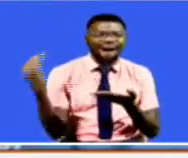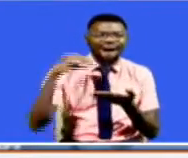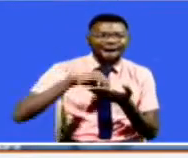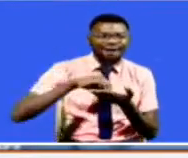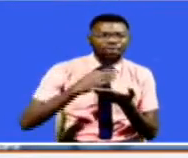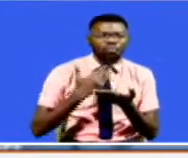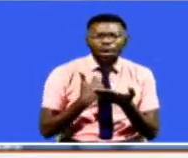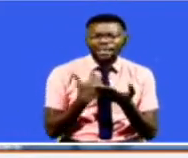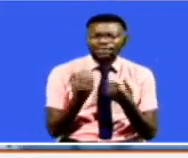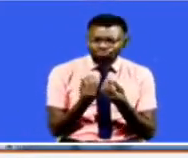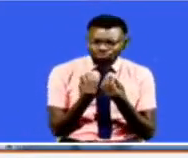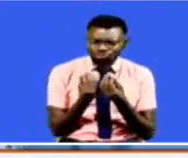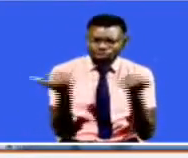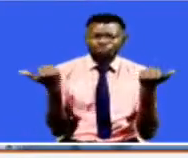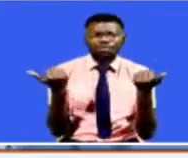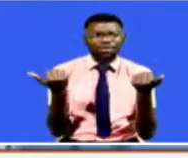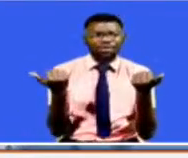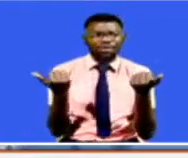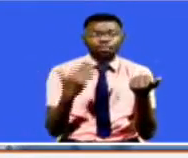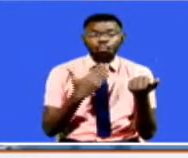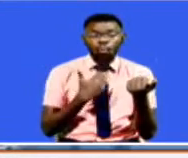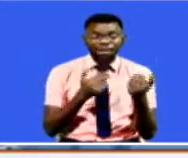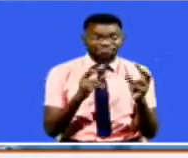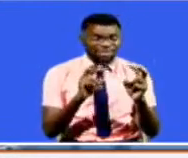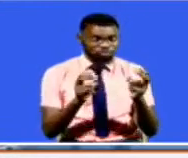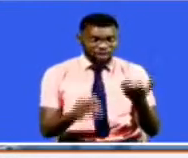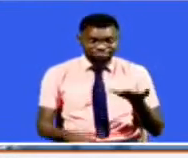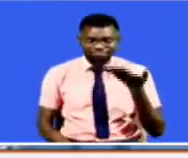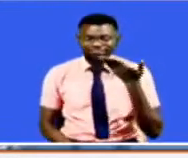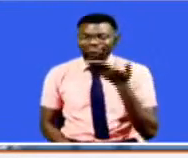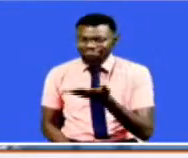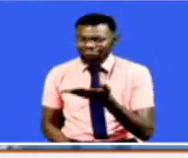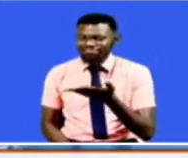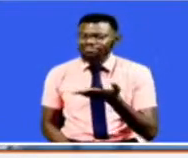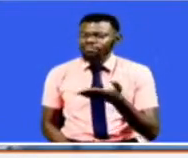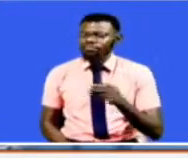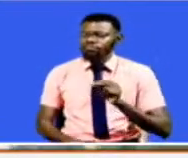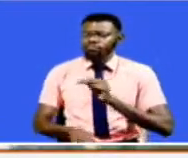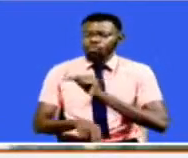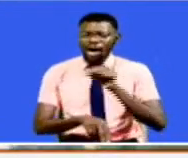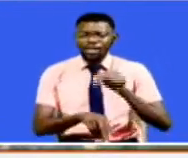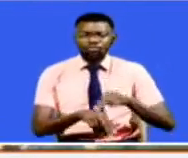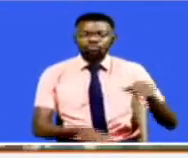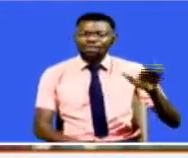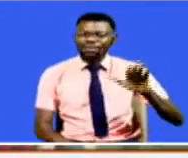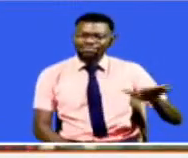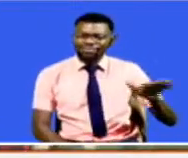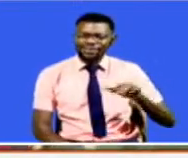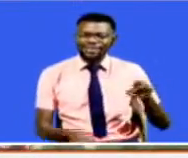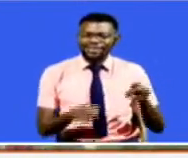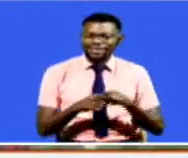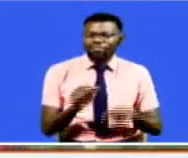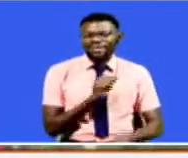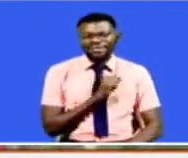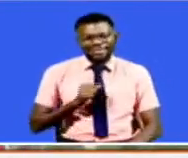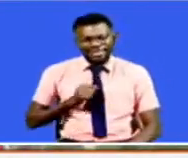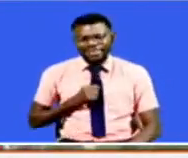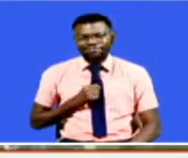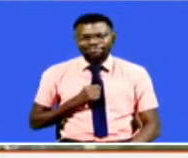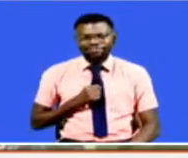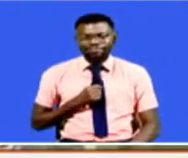find its way to the floor of the National Assembly and the floor of the